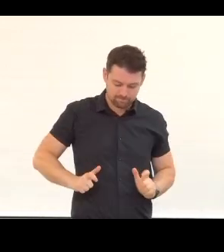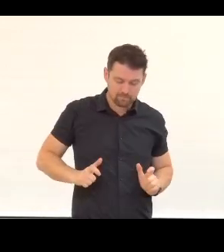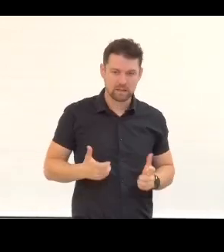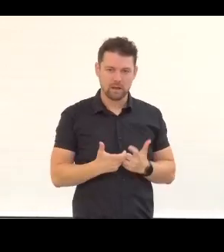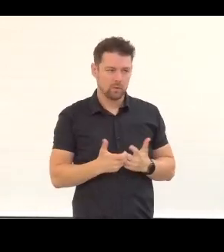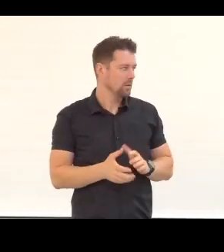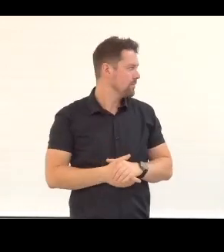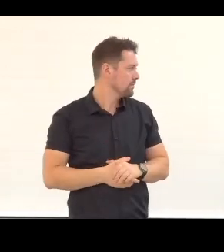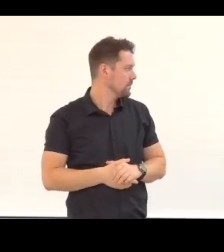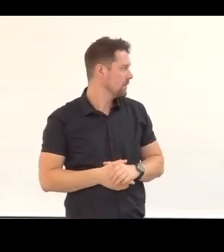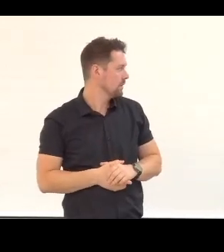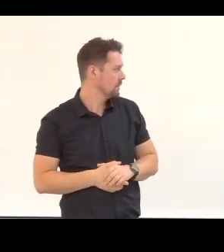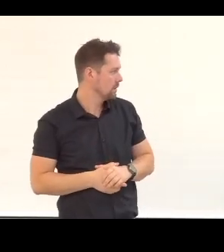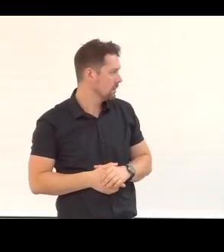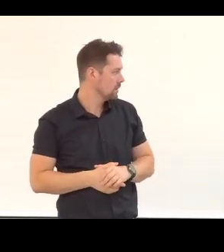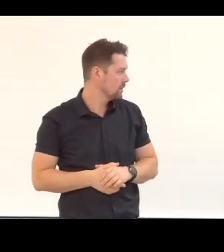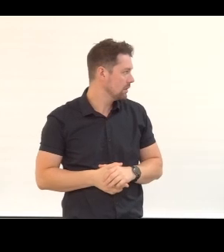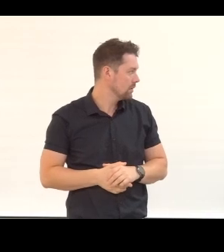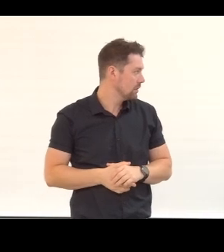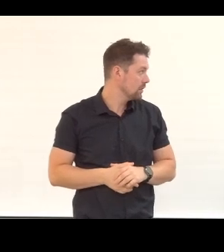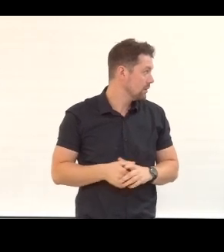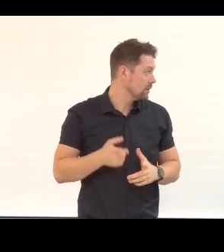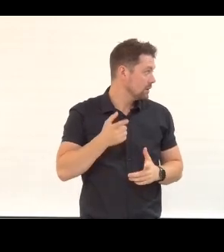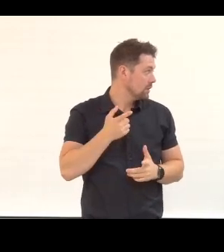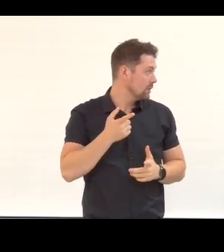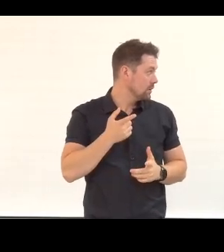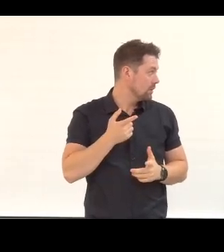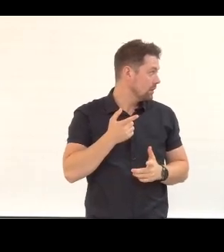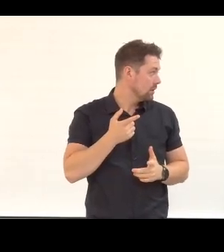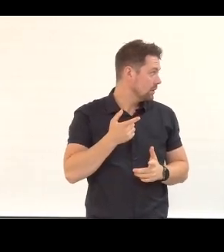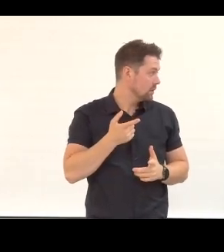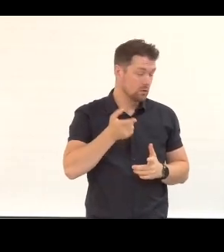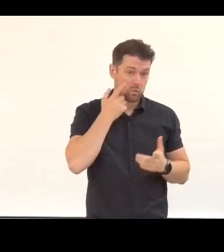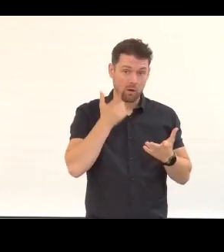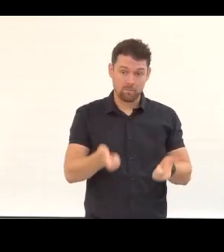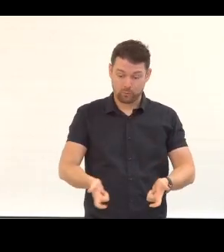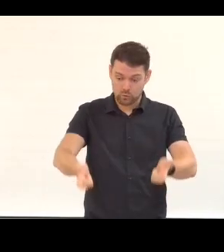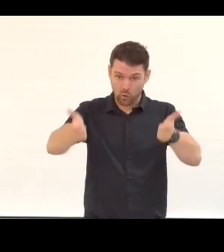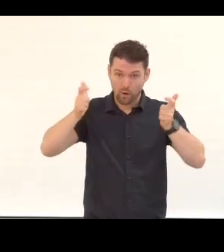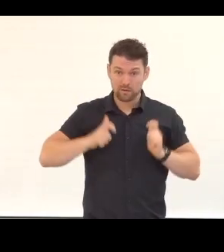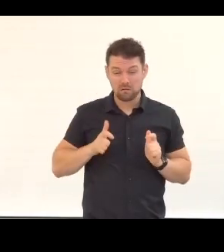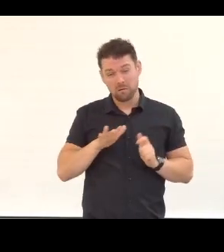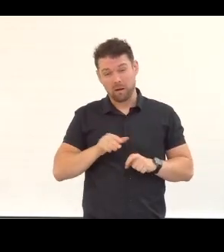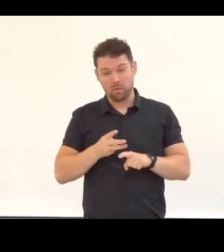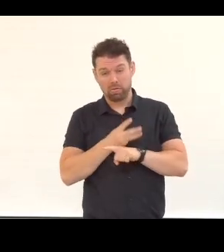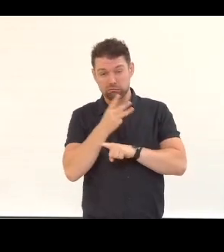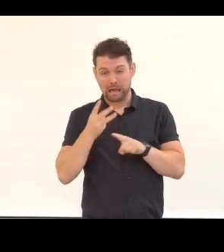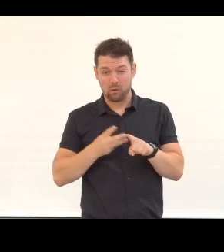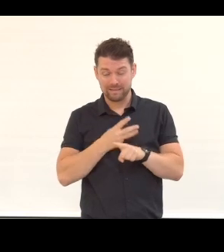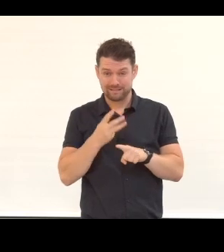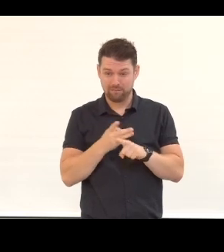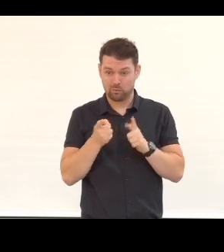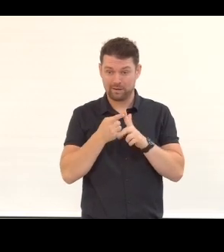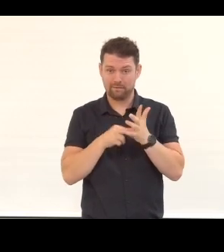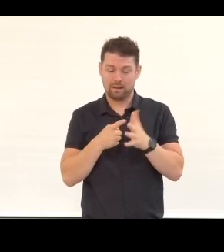suits: it takes about approximately 2 to 3 hours of donning, of putting on the spacesuit for each EVA. So